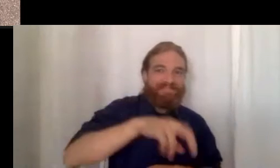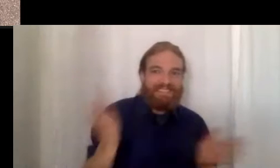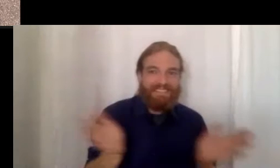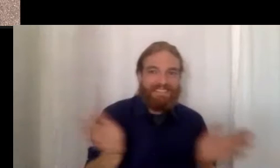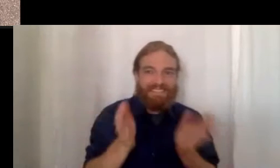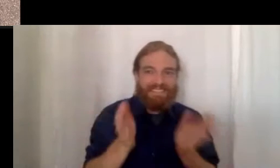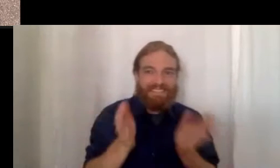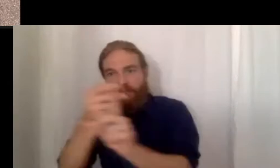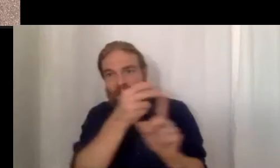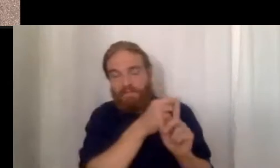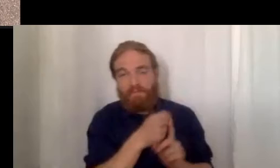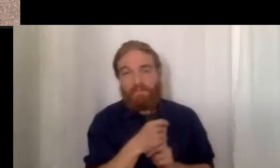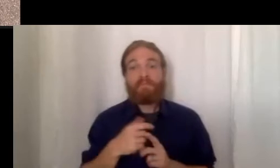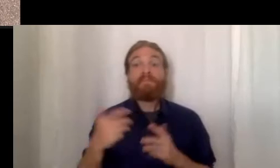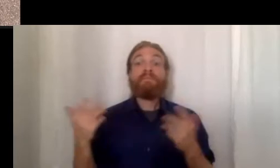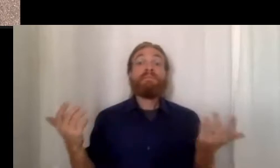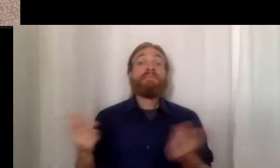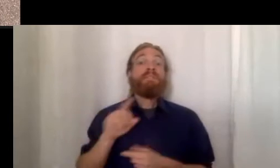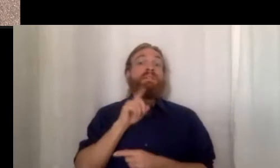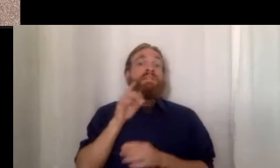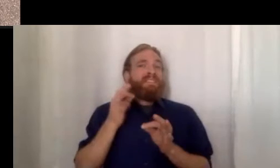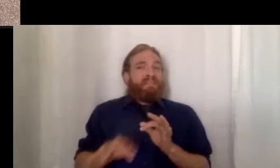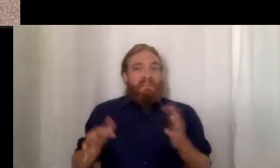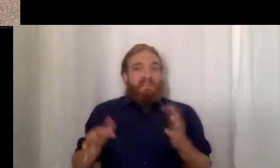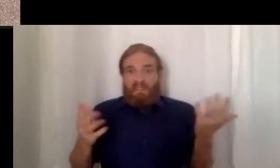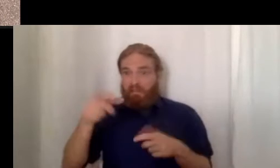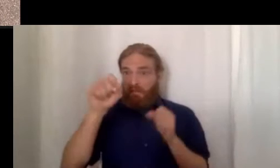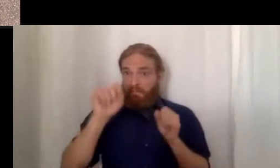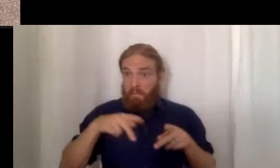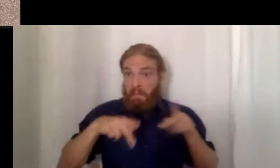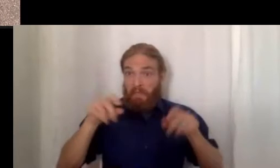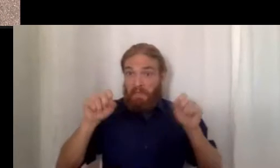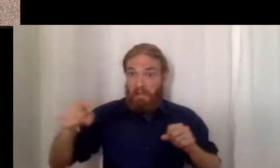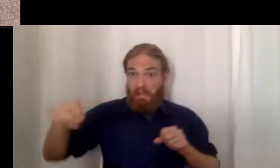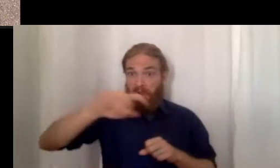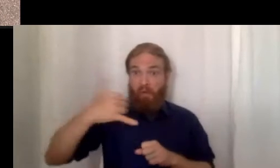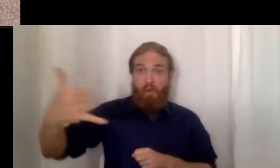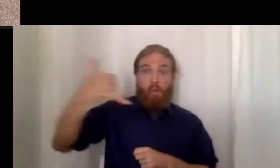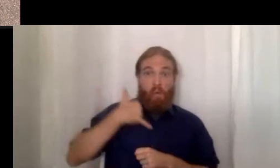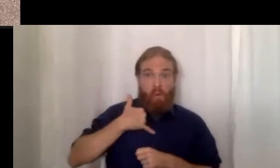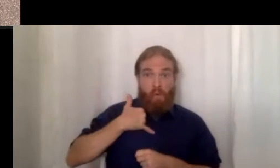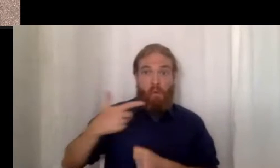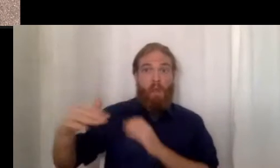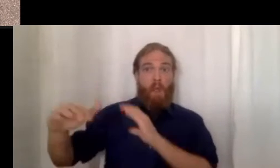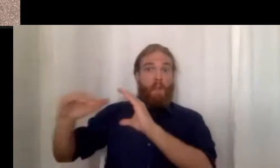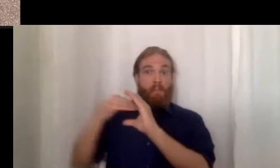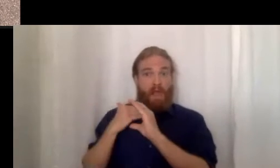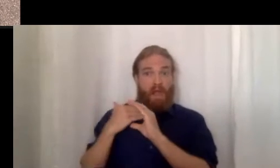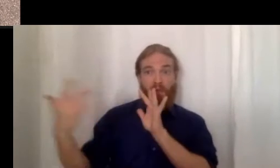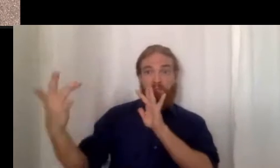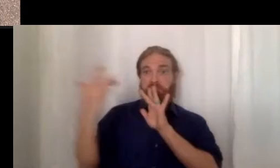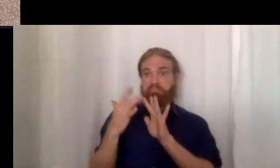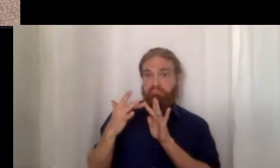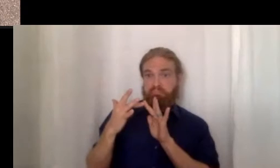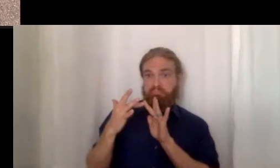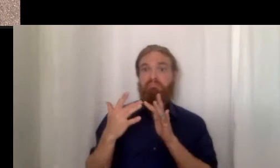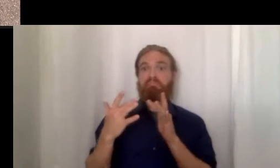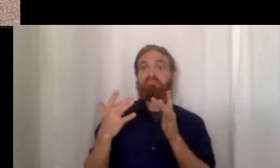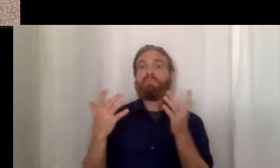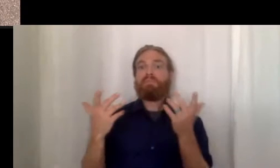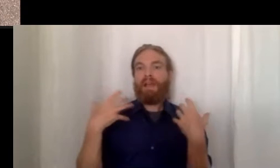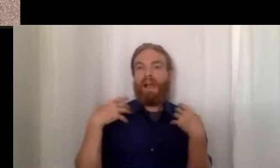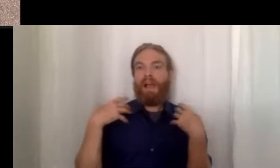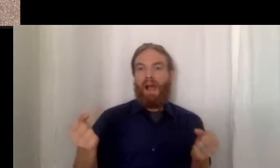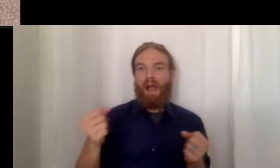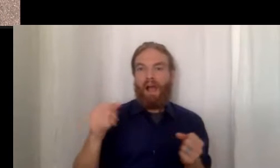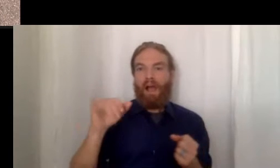they can email us here at healthinfo@elpasoco.com, and we will get back with them on coordinating a